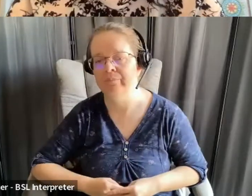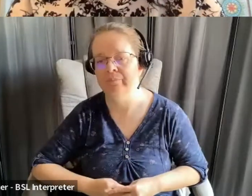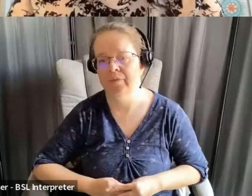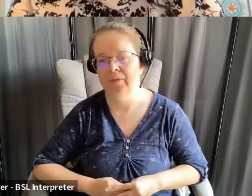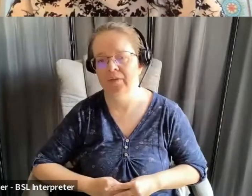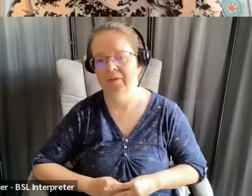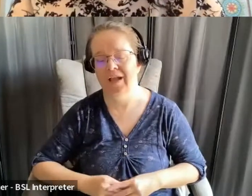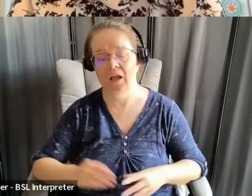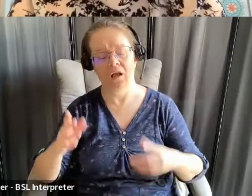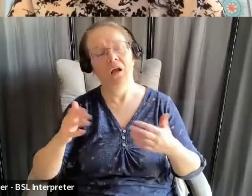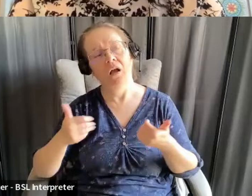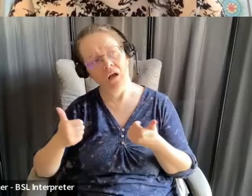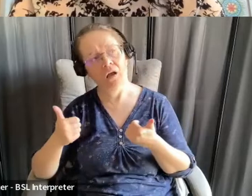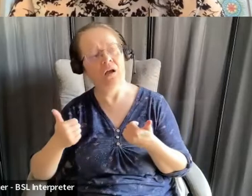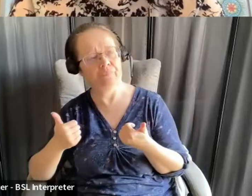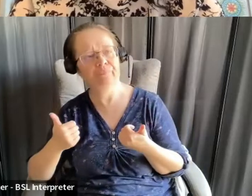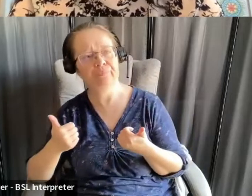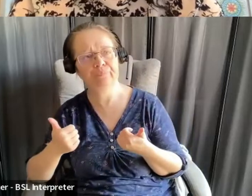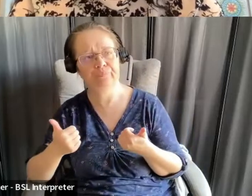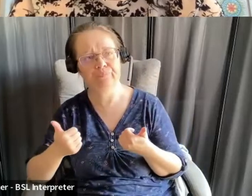Again, so for me, it's